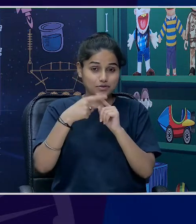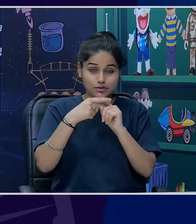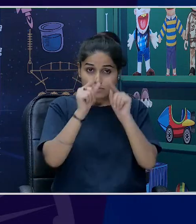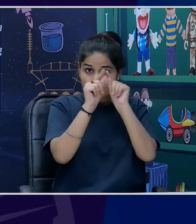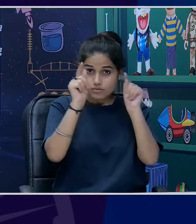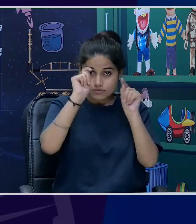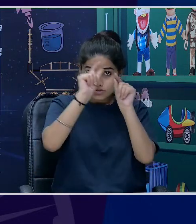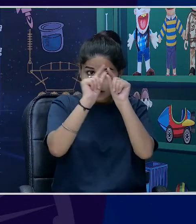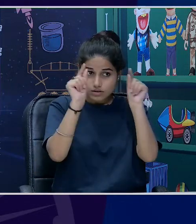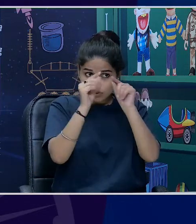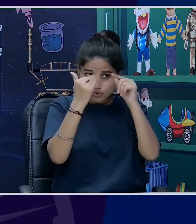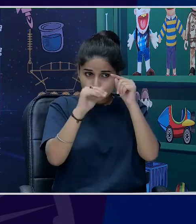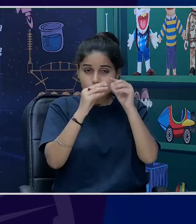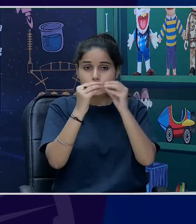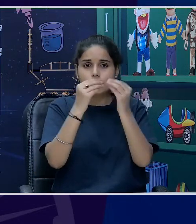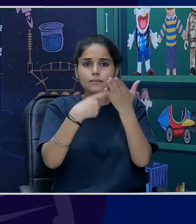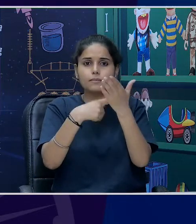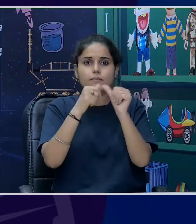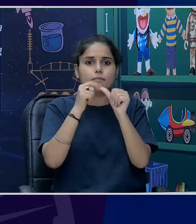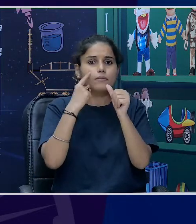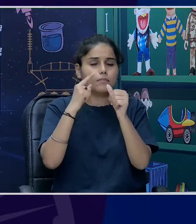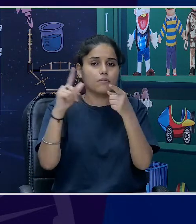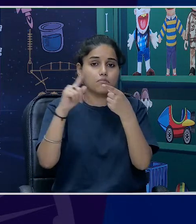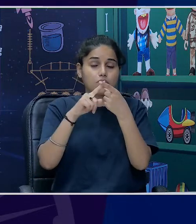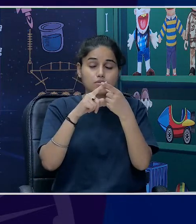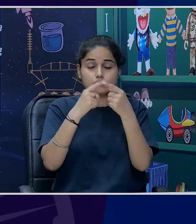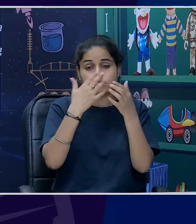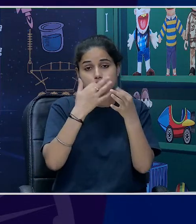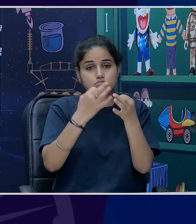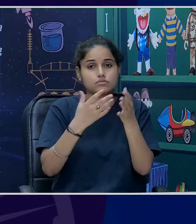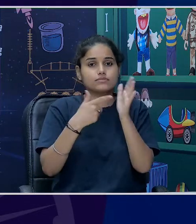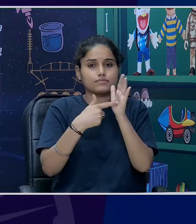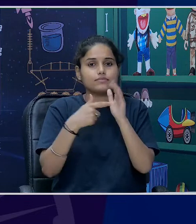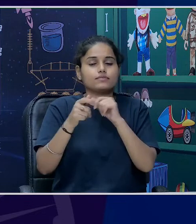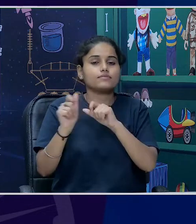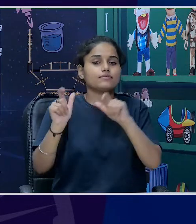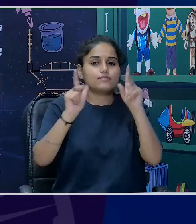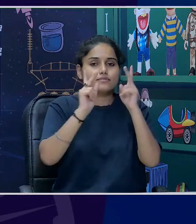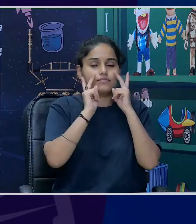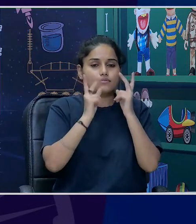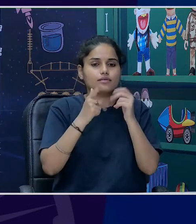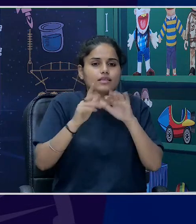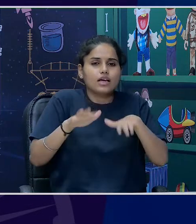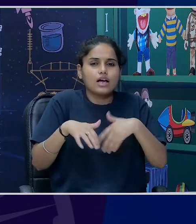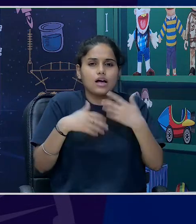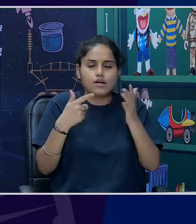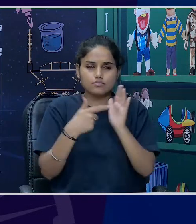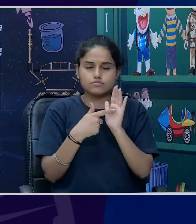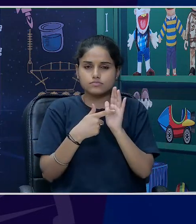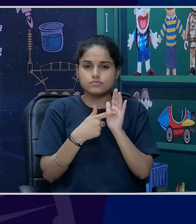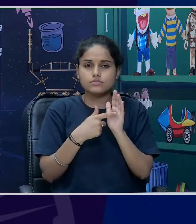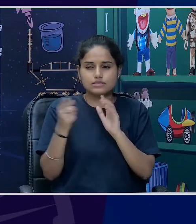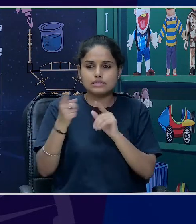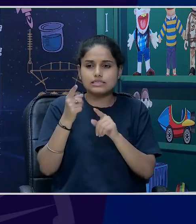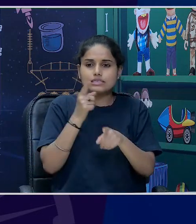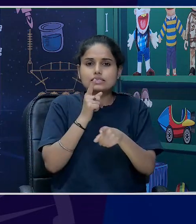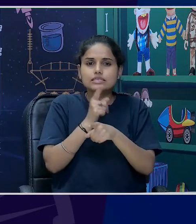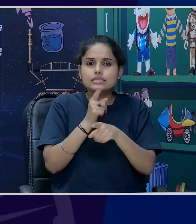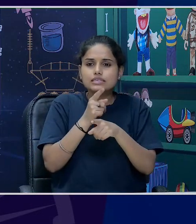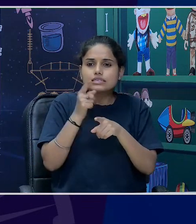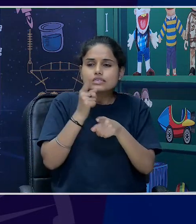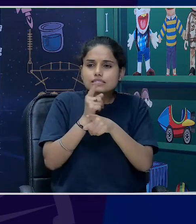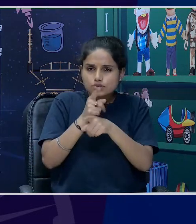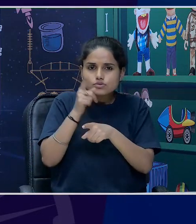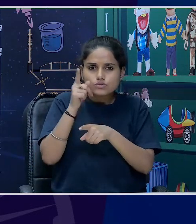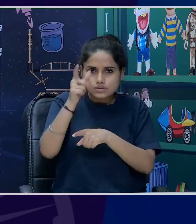so much of efforts. So it is very important to go from this screen that how the teachers have to make the lesson